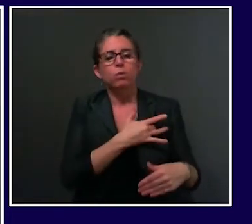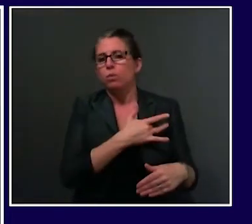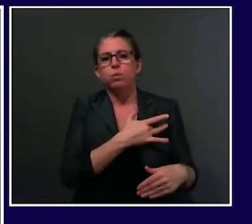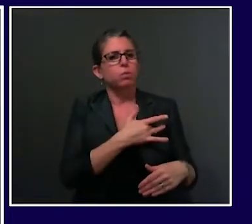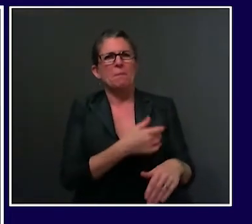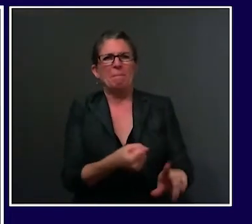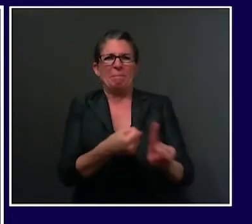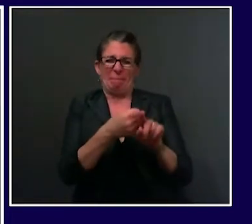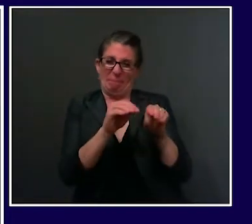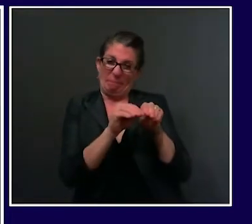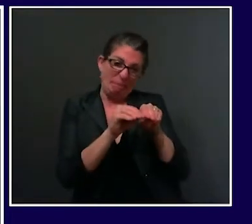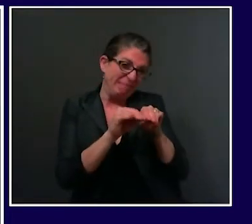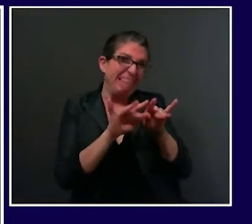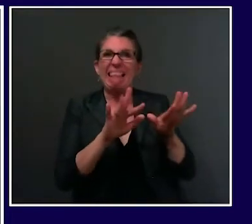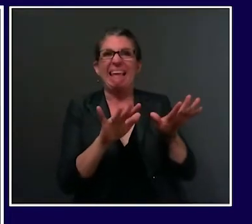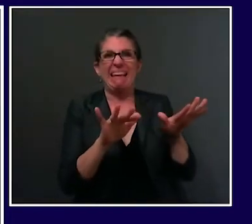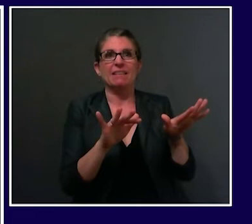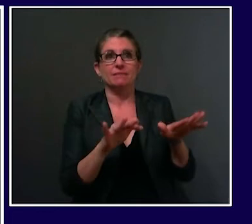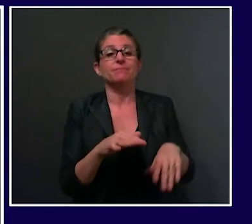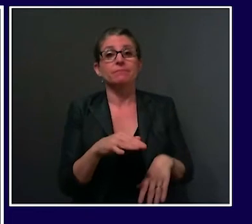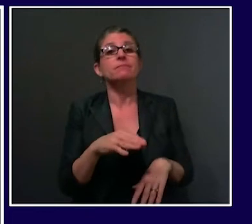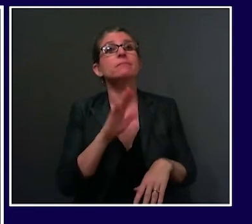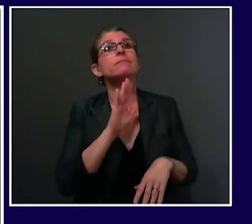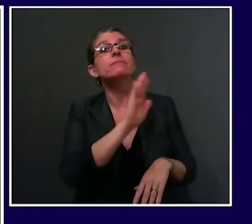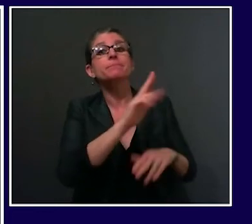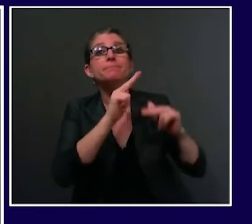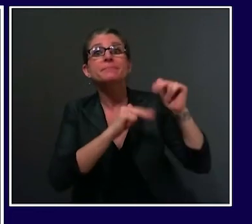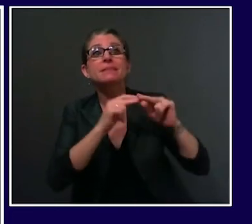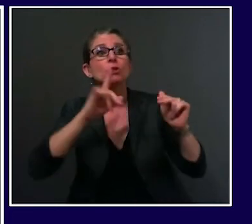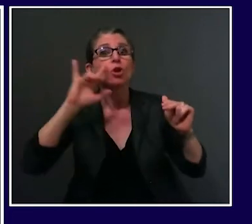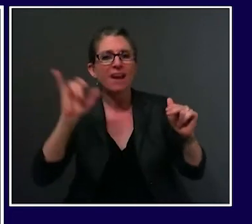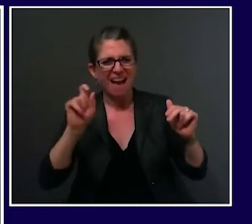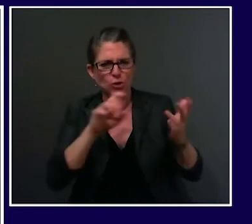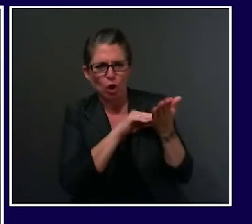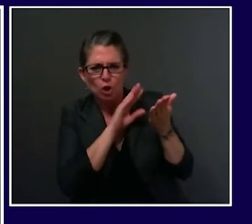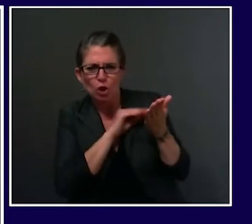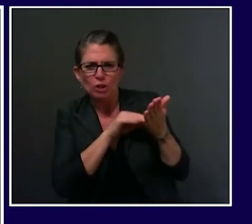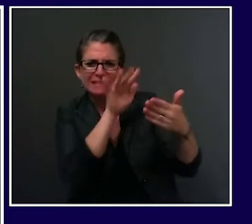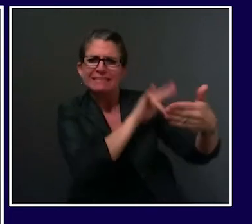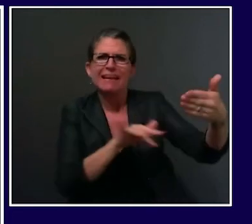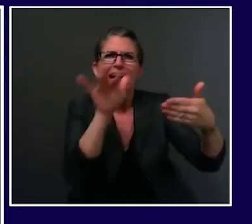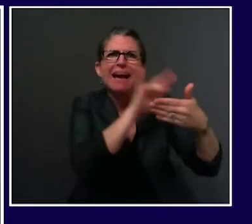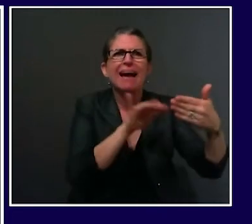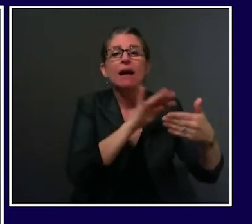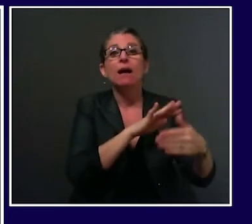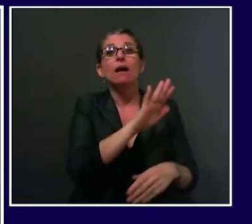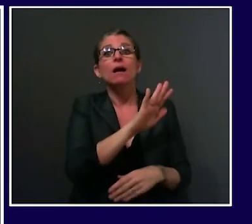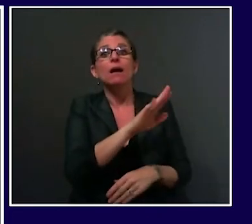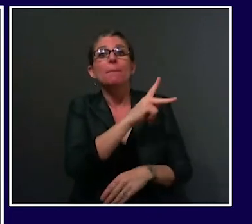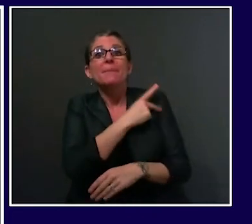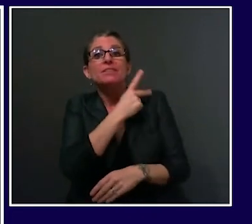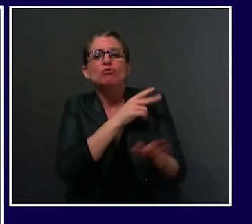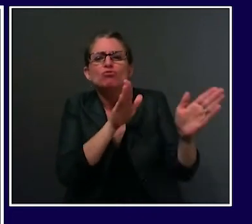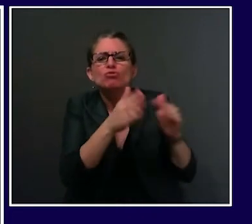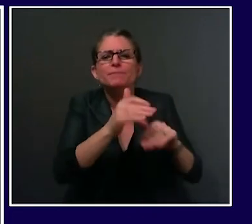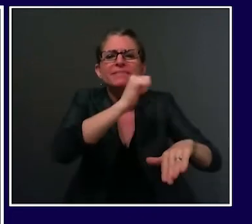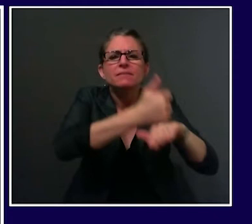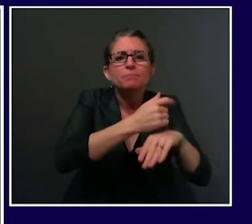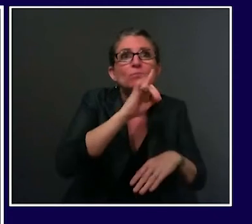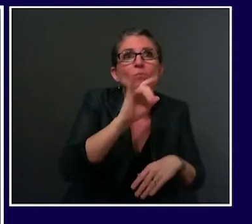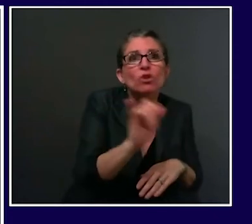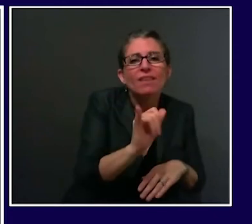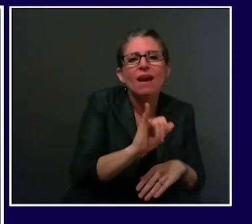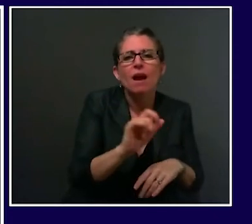facility, but also because of the nature of the patient population. Patient population for whom social distancing may be more of